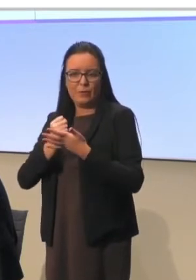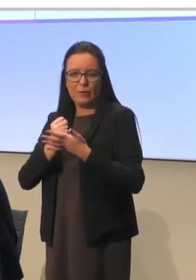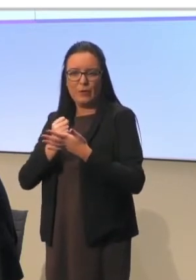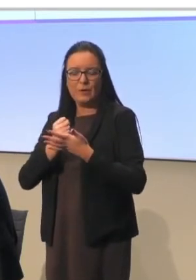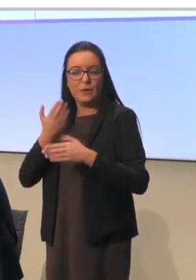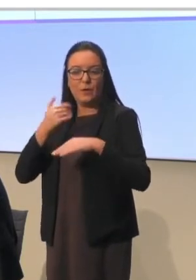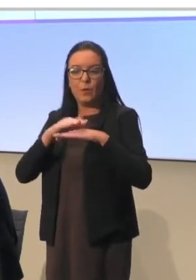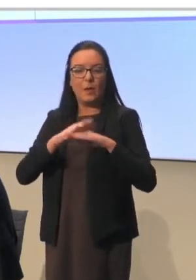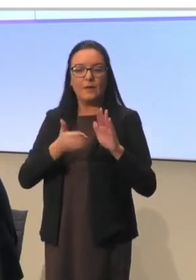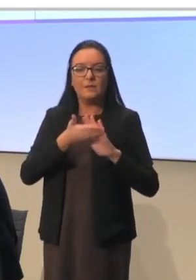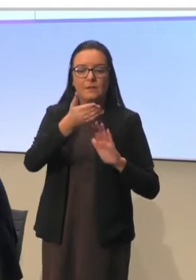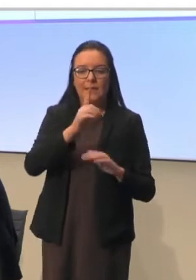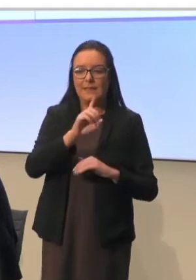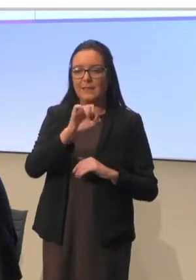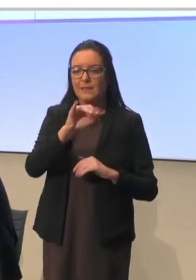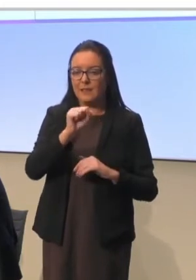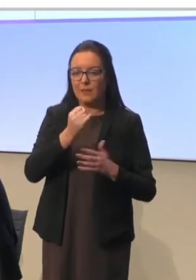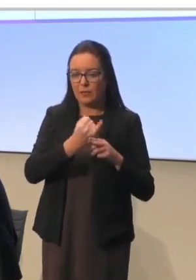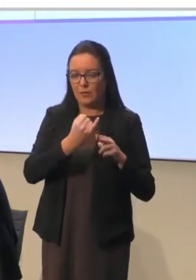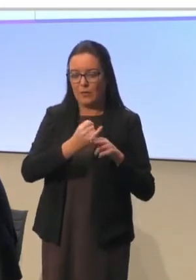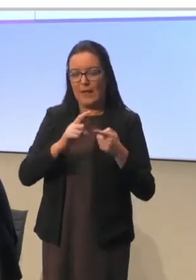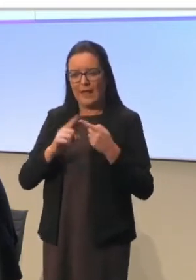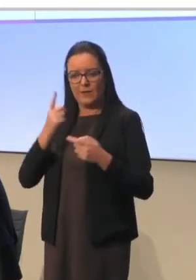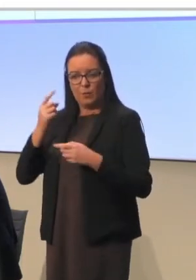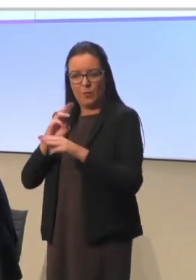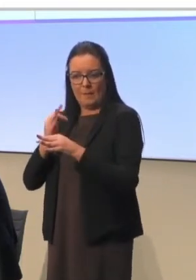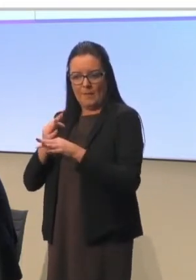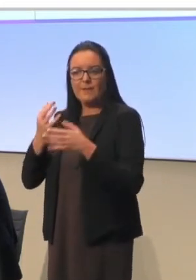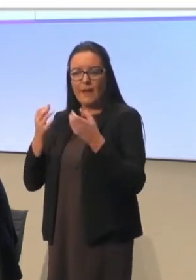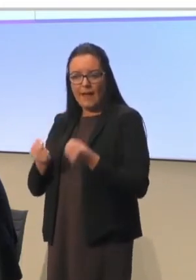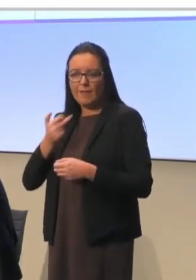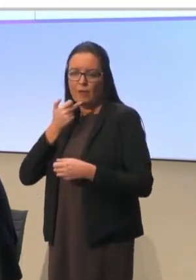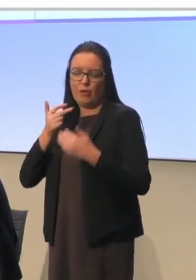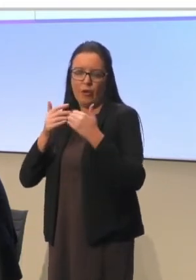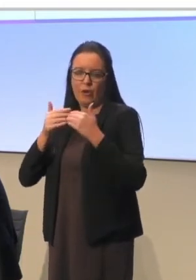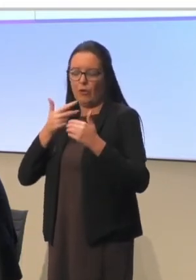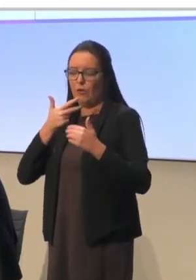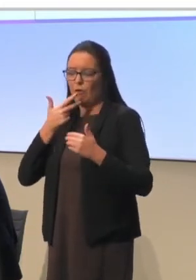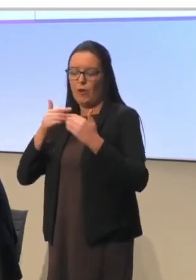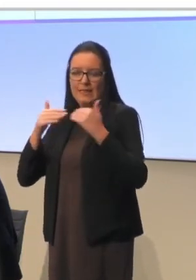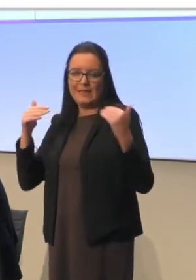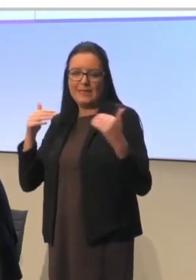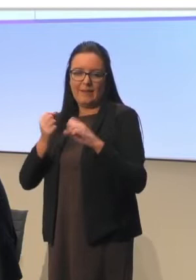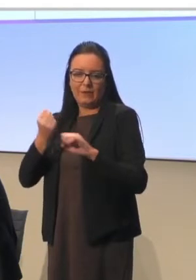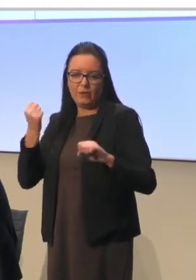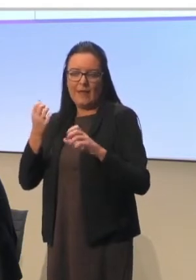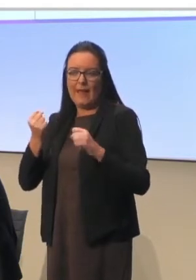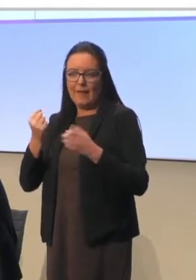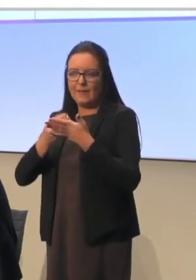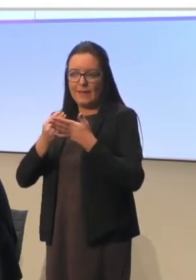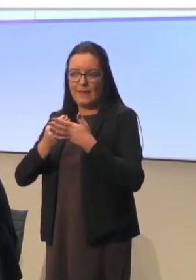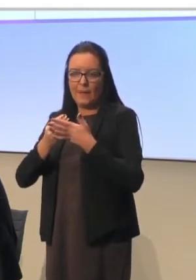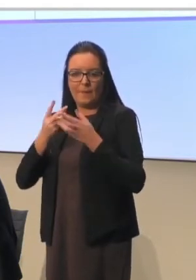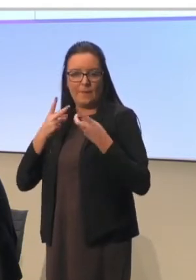much less likely, and students whose parents, at least one, had a third level degree, much more likely. Economic vulnerability, again,